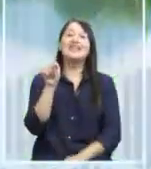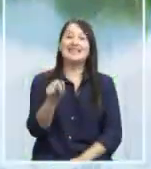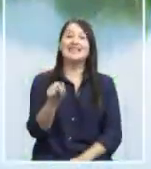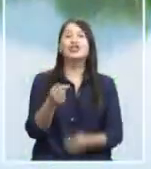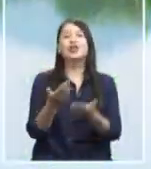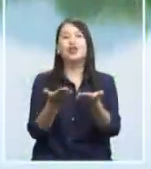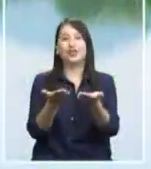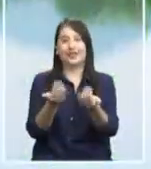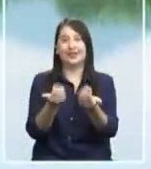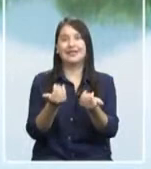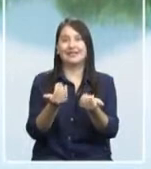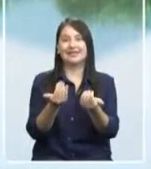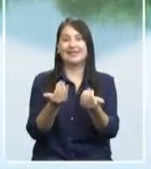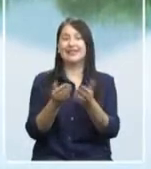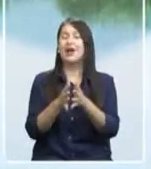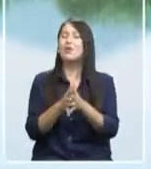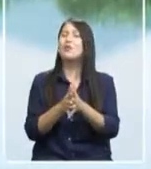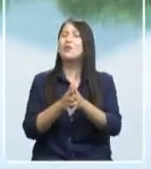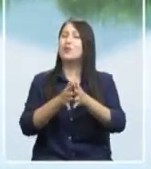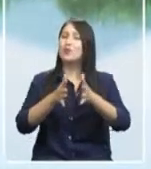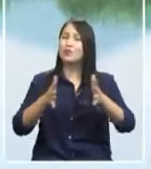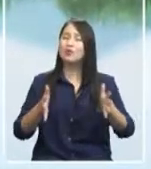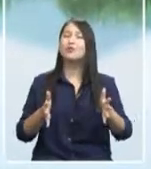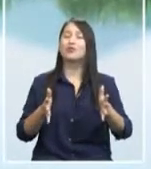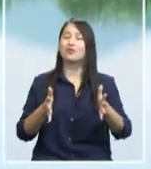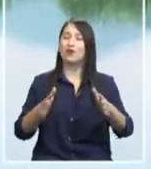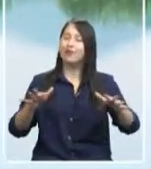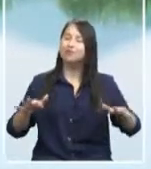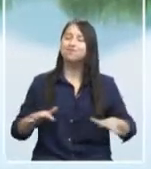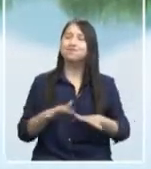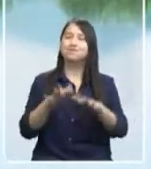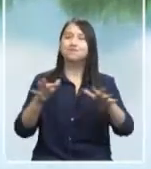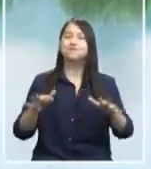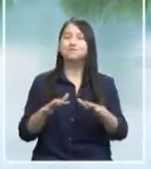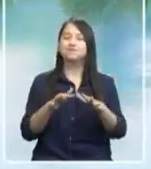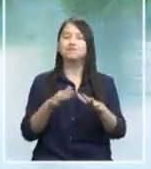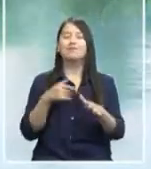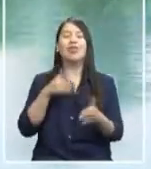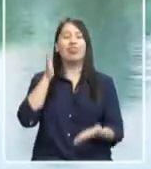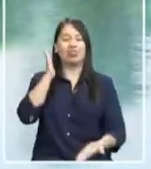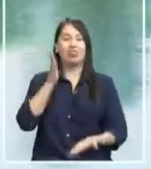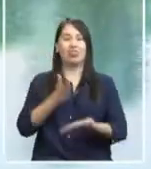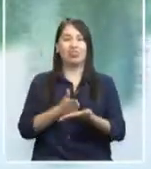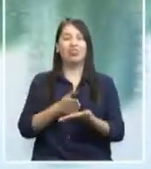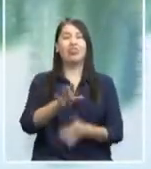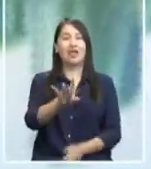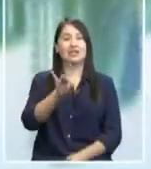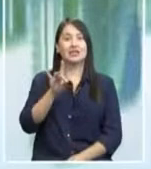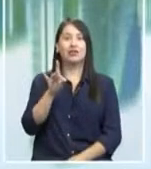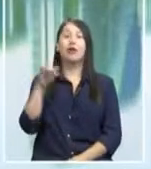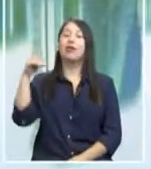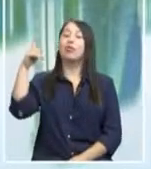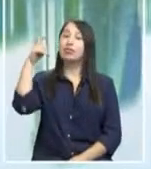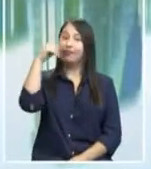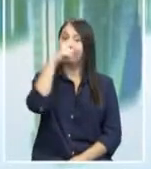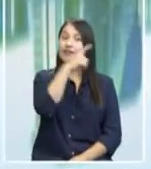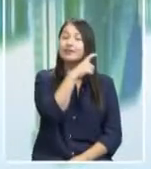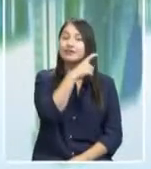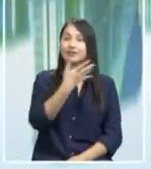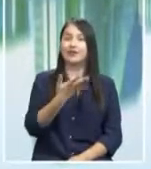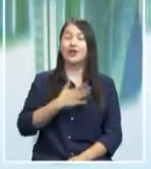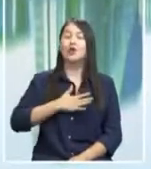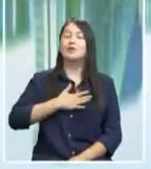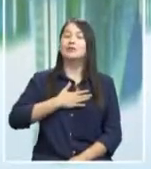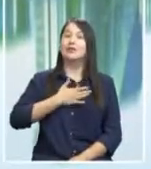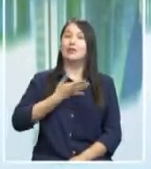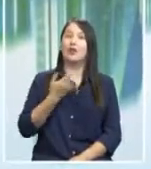tenacity and a hard decision and the sense of urgency that we must